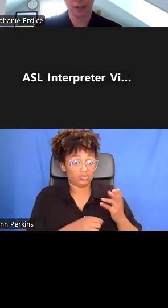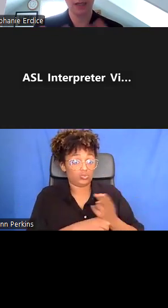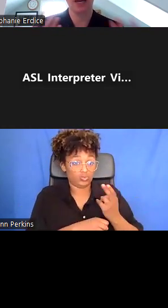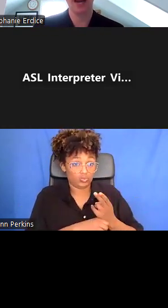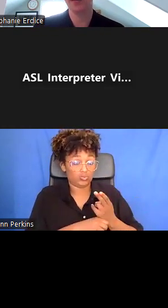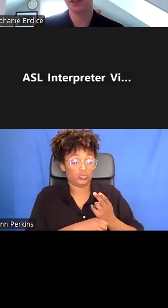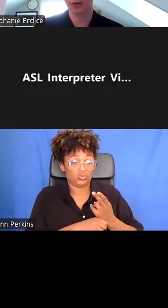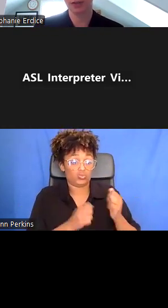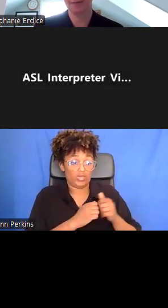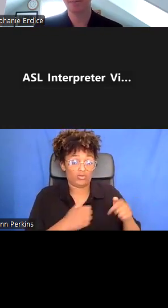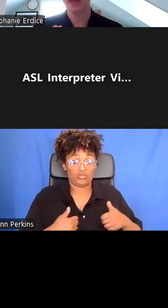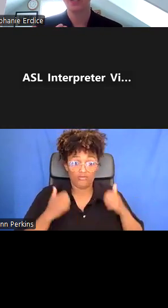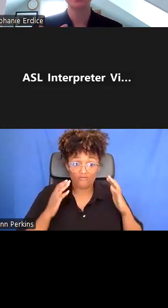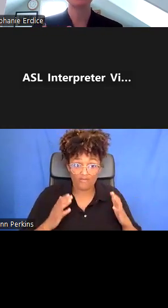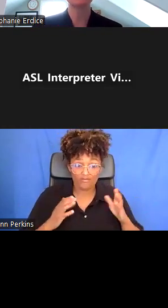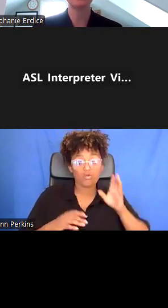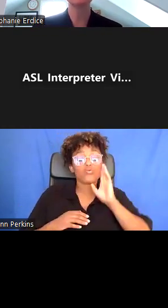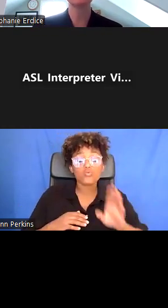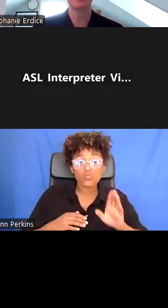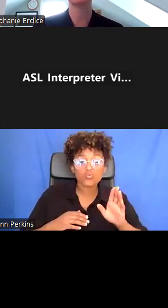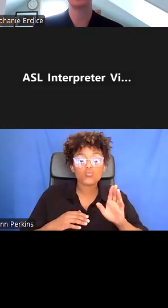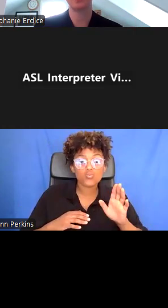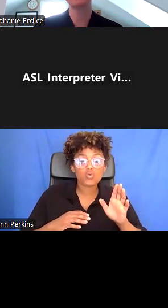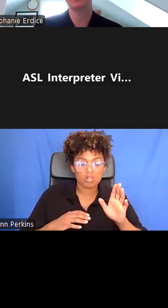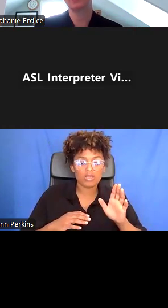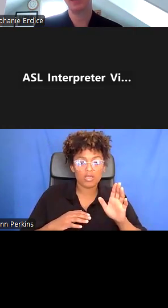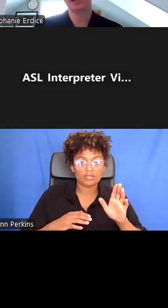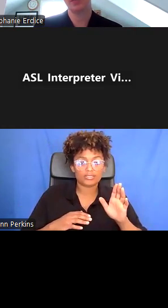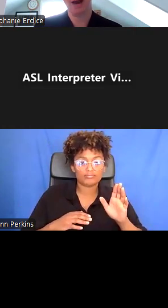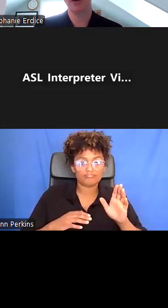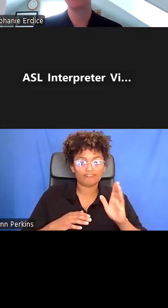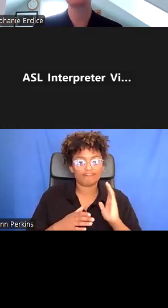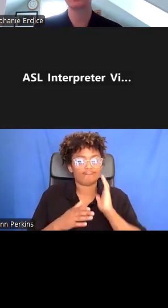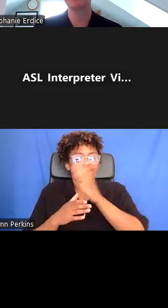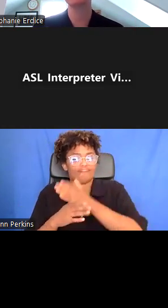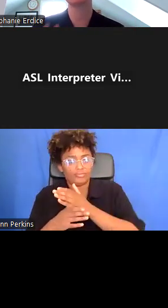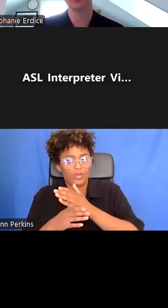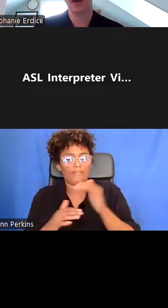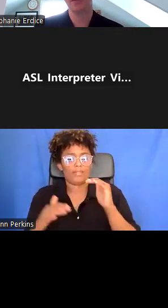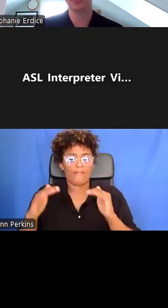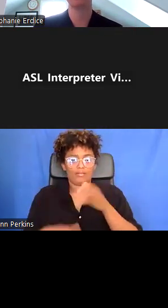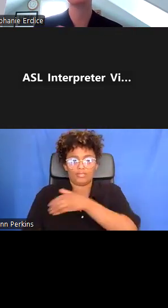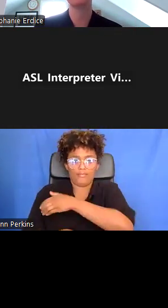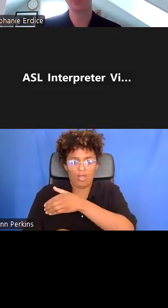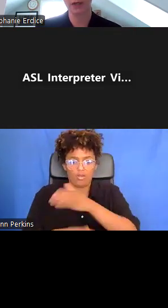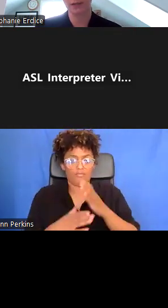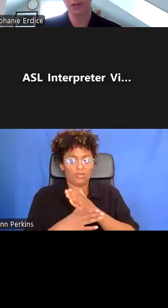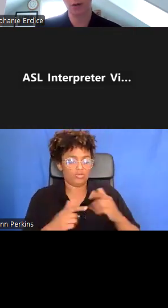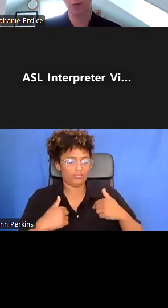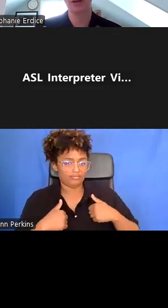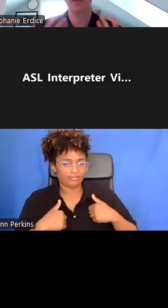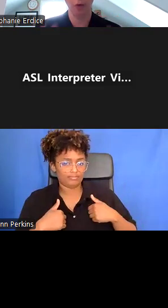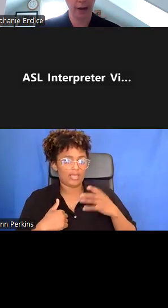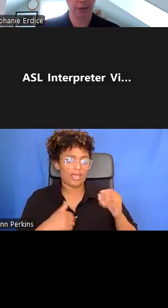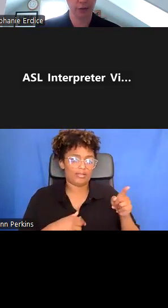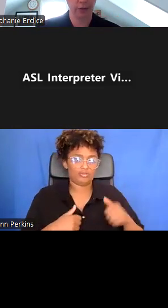the agency and this person? So does this action upset the balance of power between me and the survivor, or between the organization